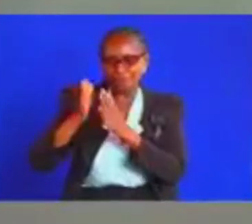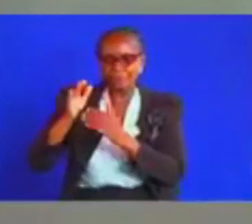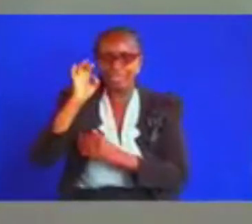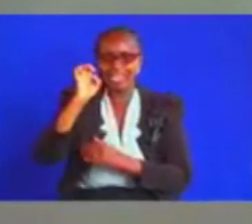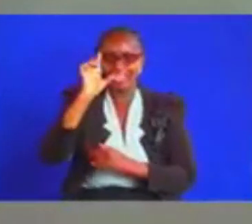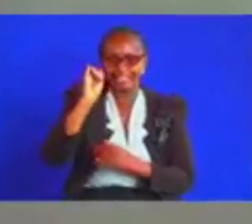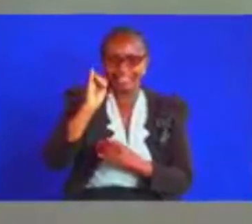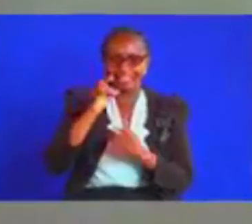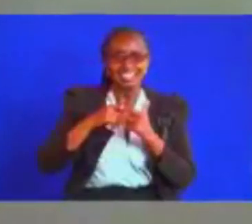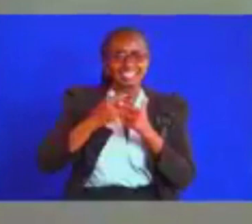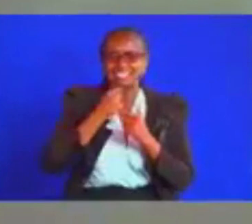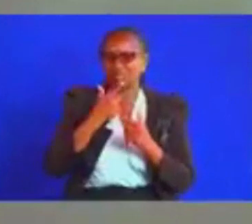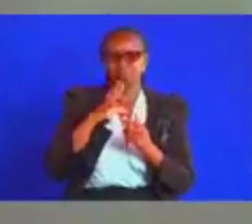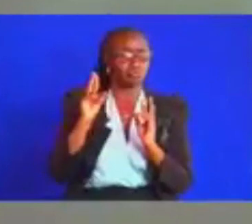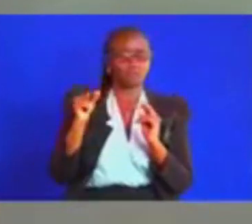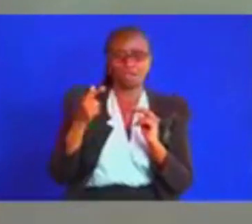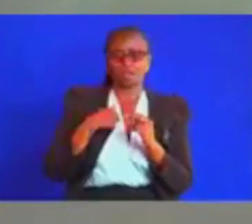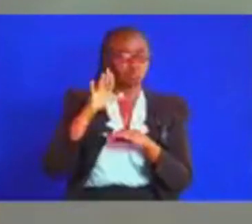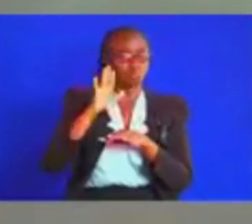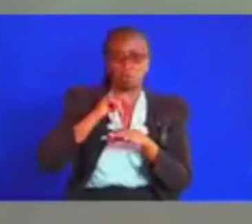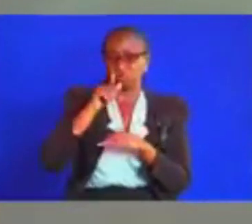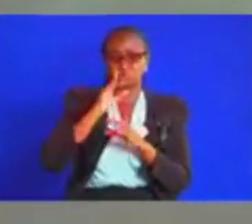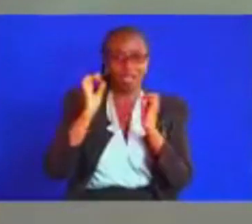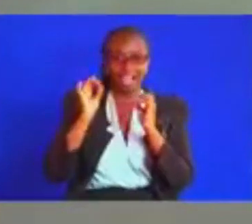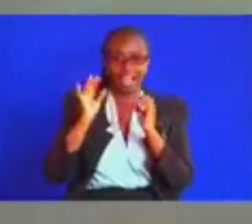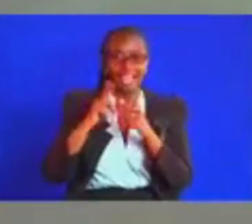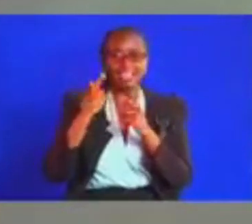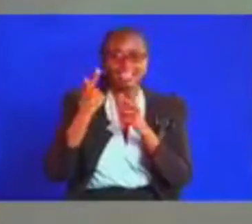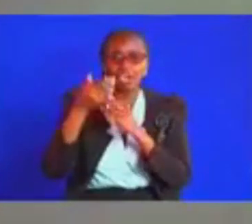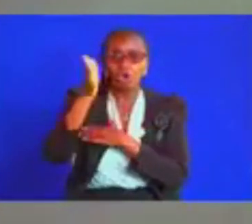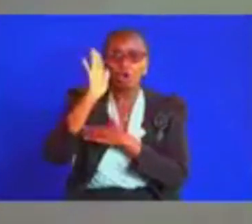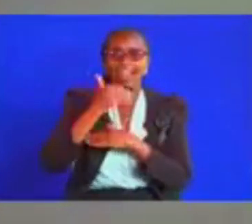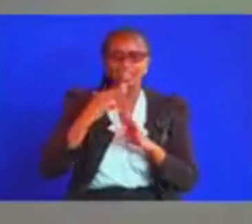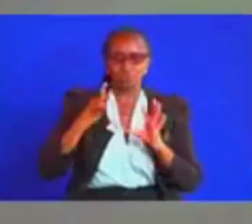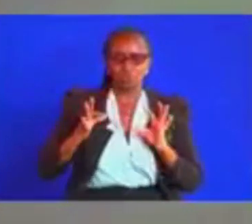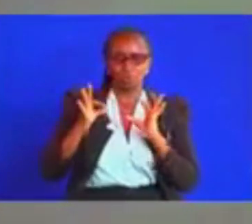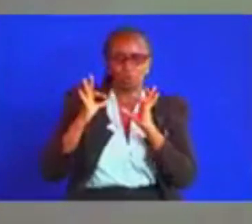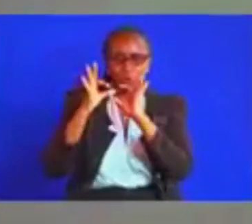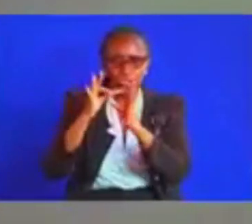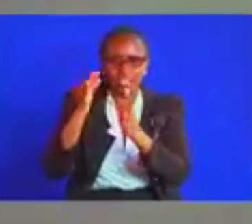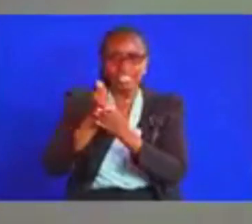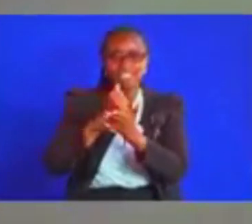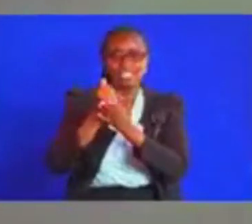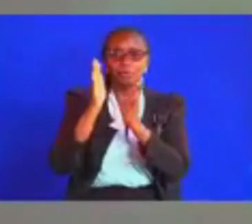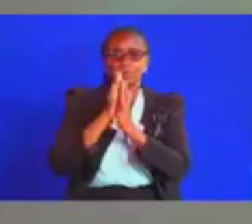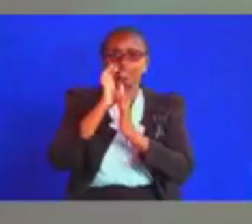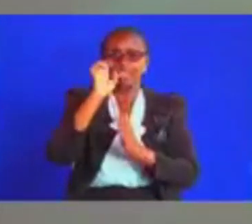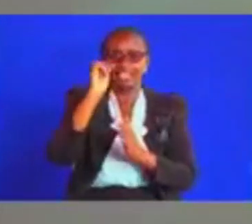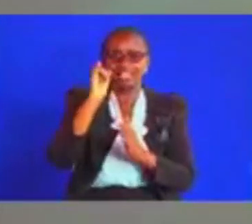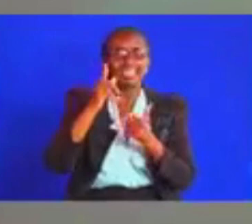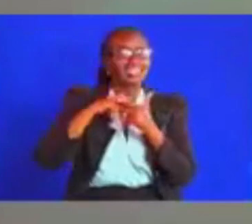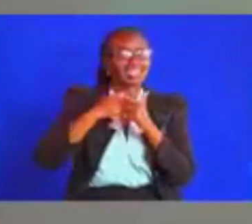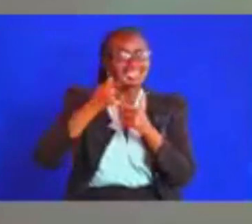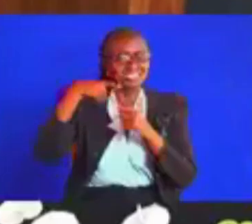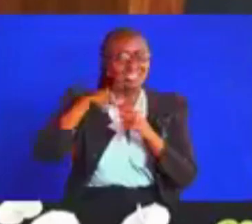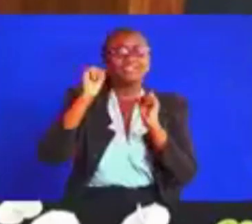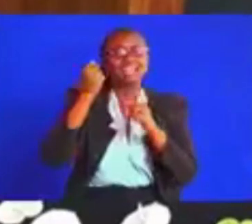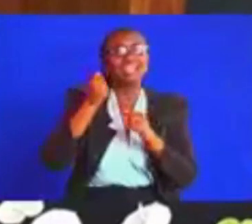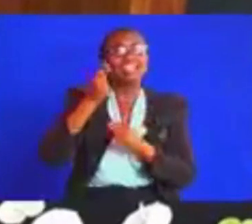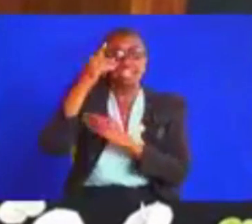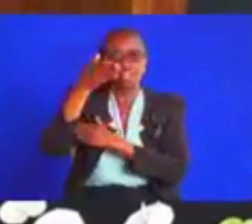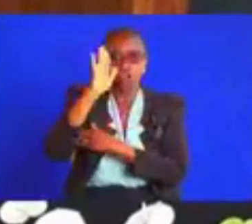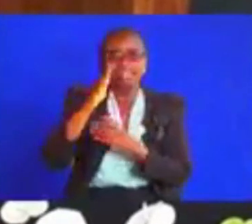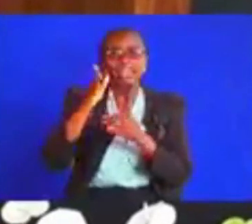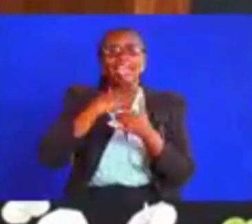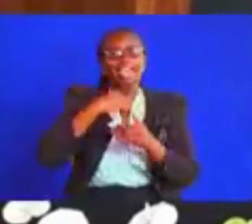Eli told him, no, I'm not the one calling you. God had to connect Samuel with Eli to understand him and understand